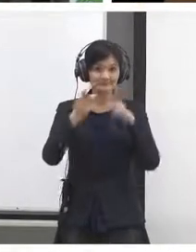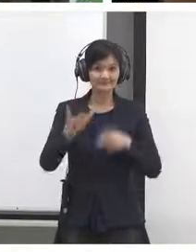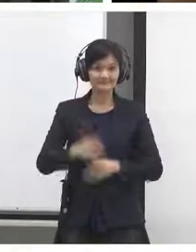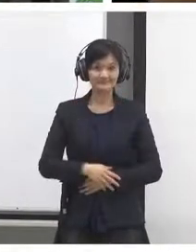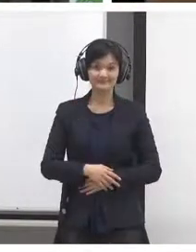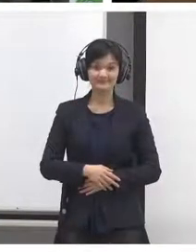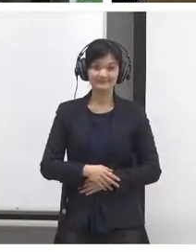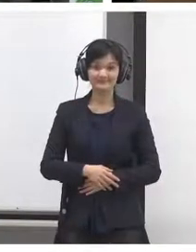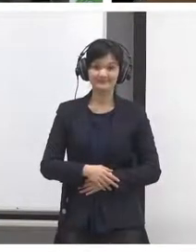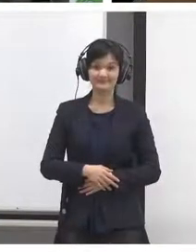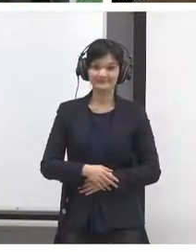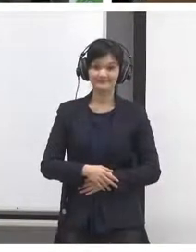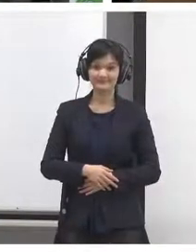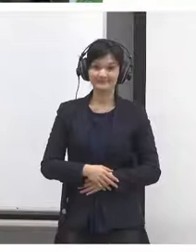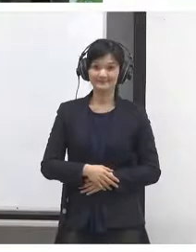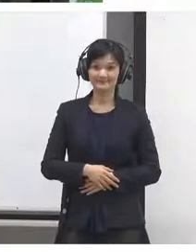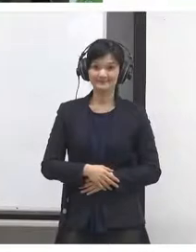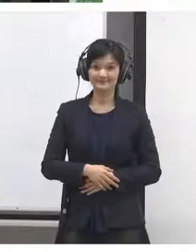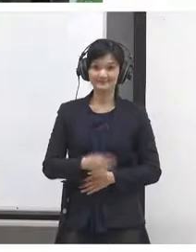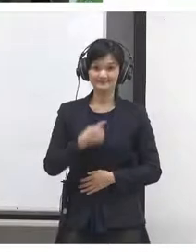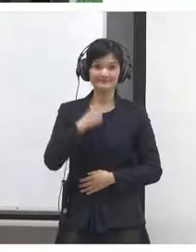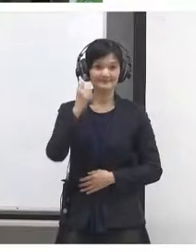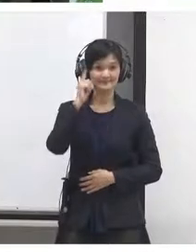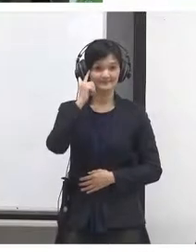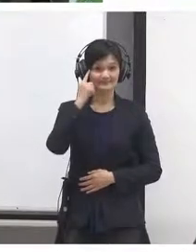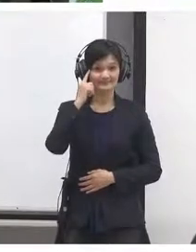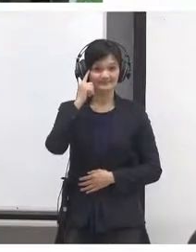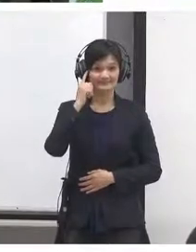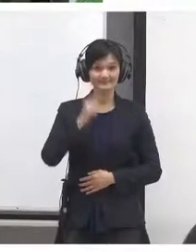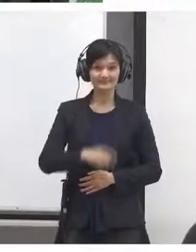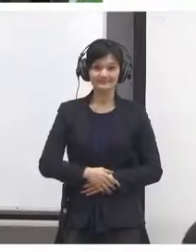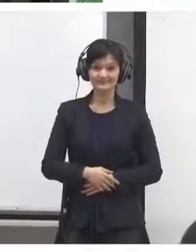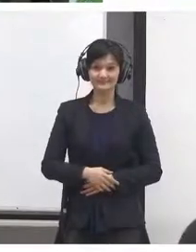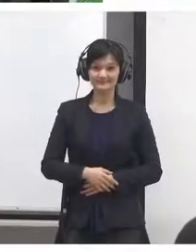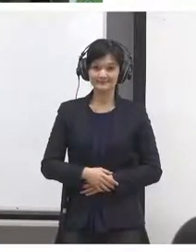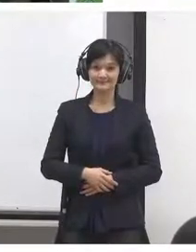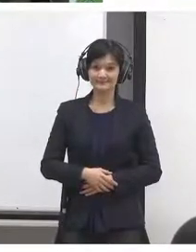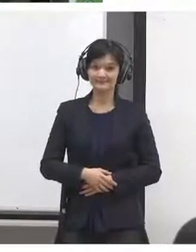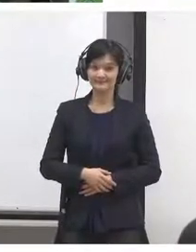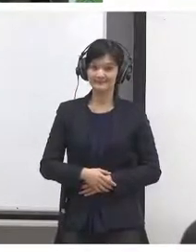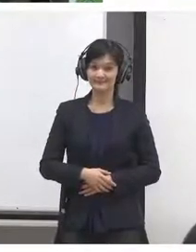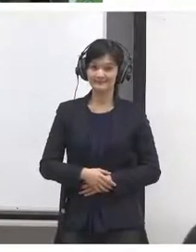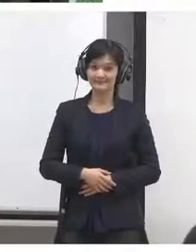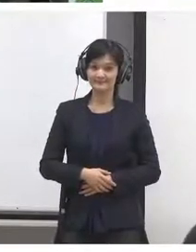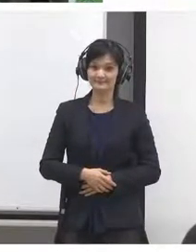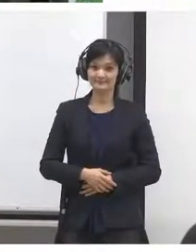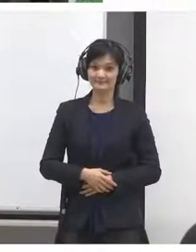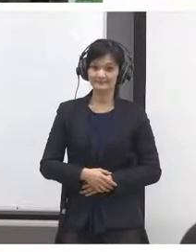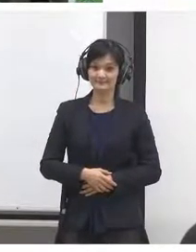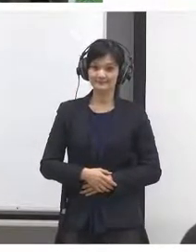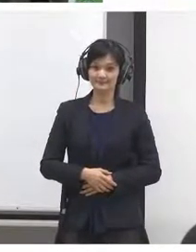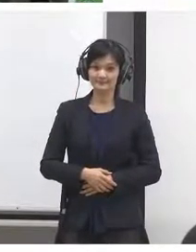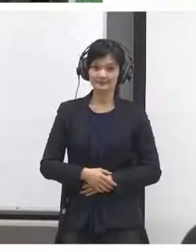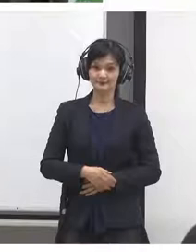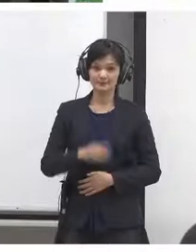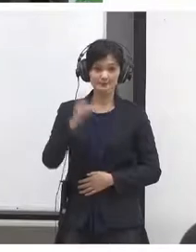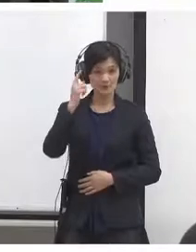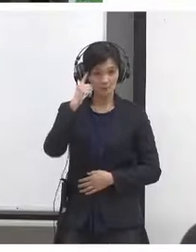Yeah, I think main motivation of big tech is the same